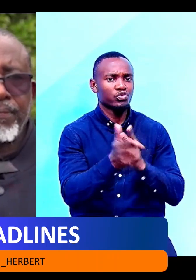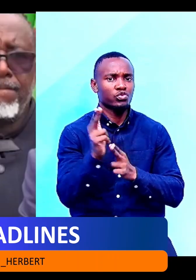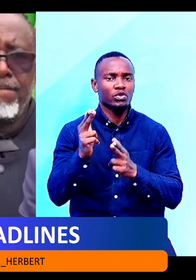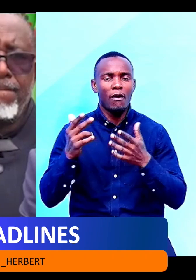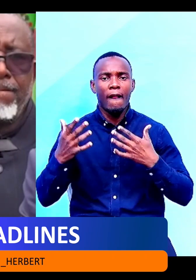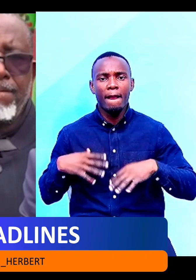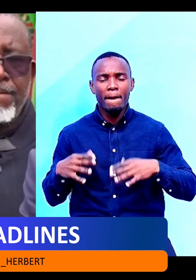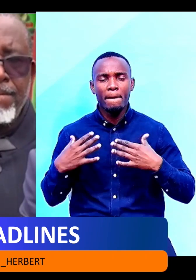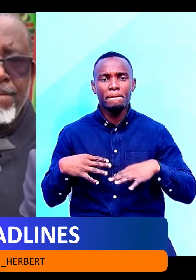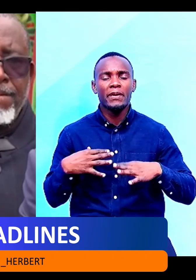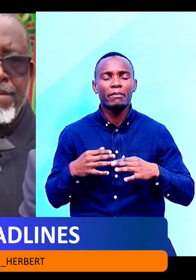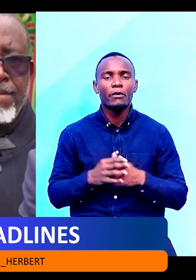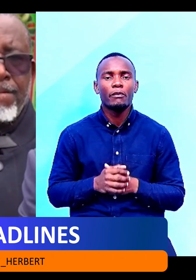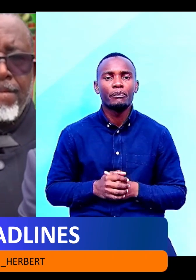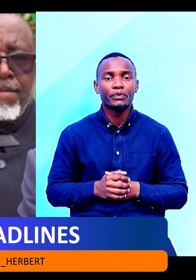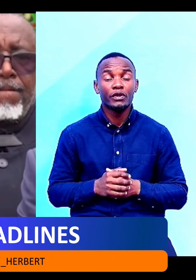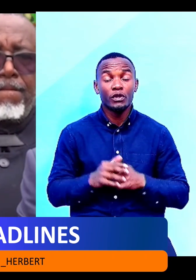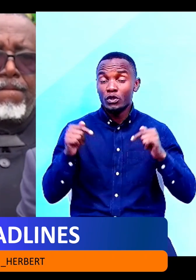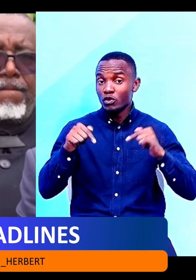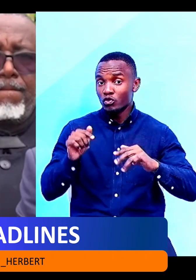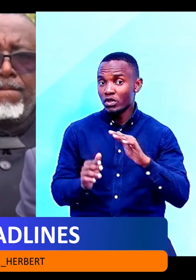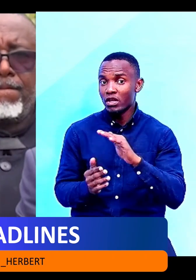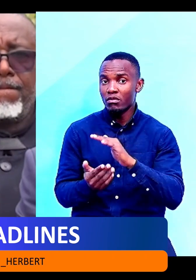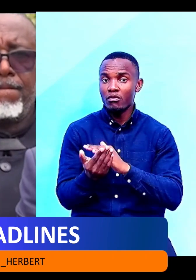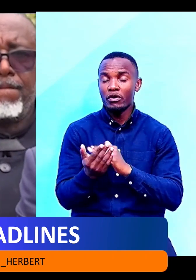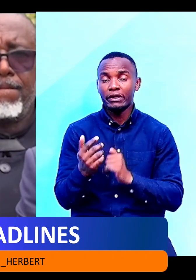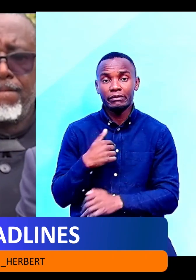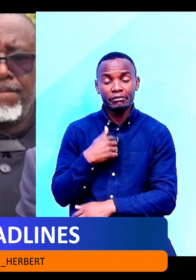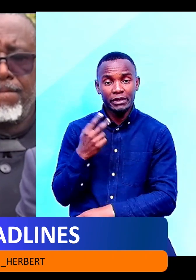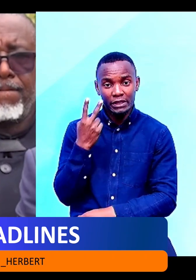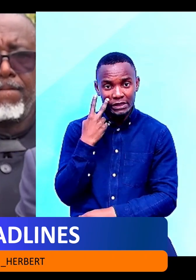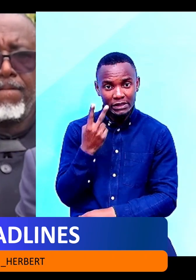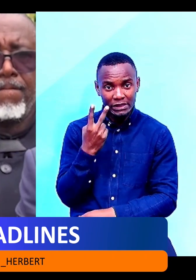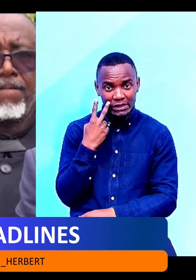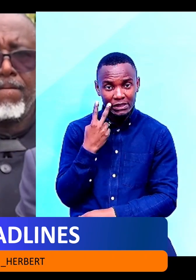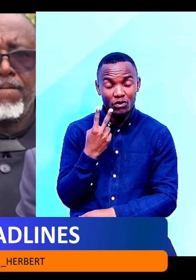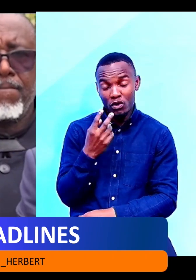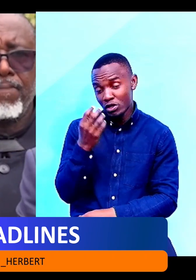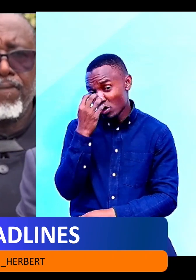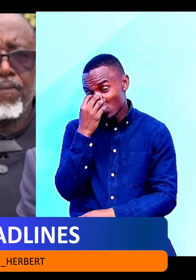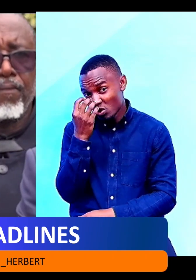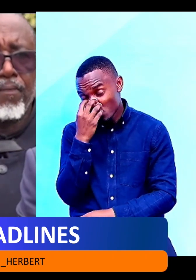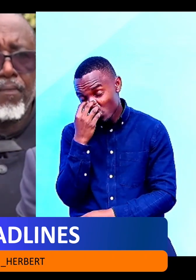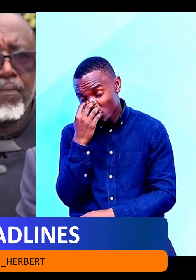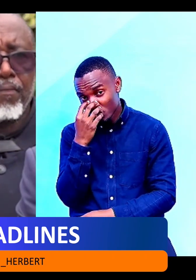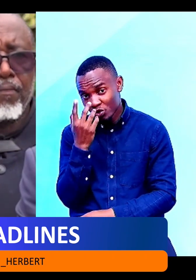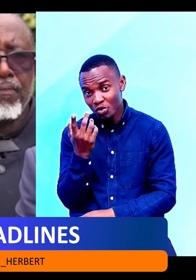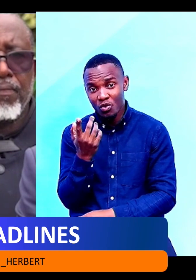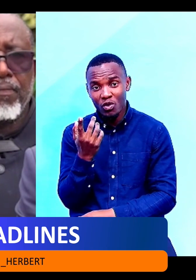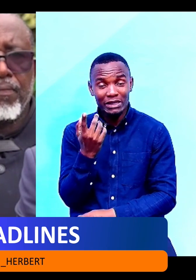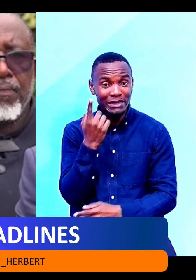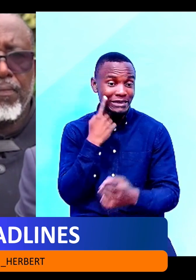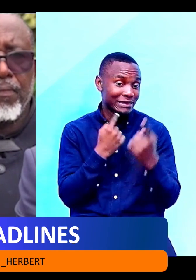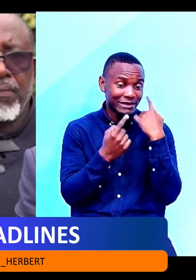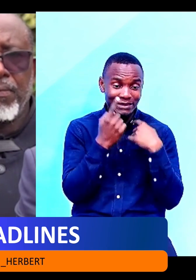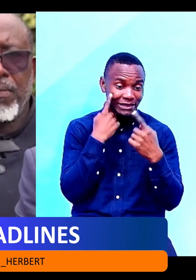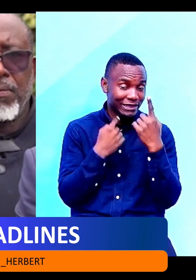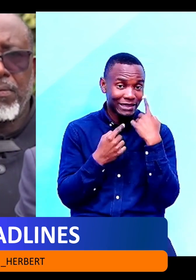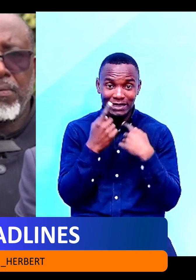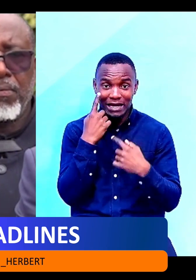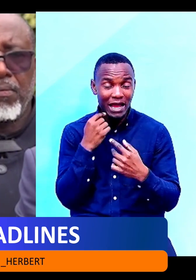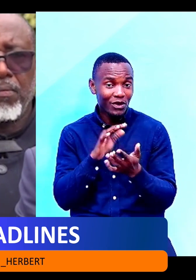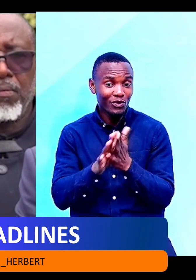estates. This morning, I've seen Ruto quavering and wailing in uncontrollable anger. Mr.